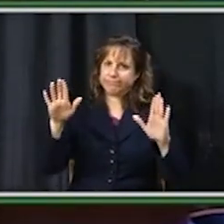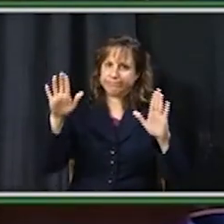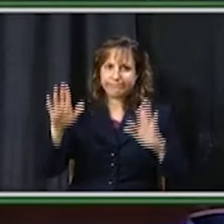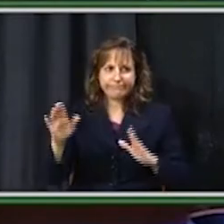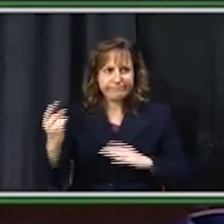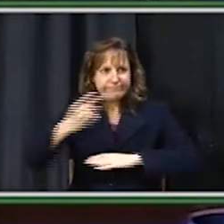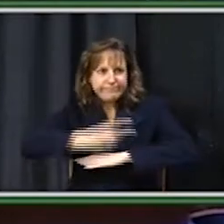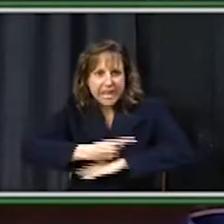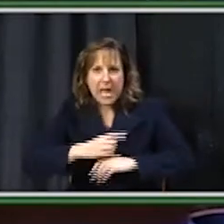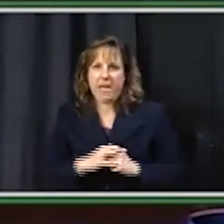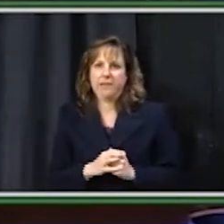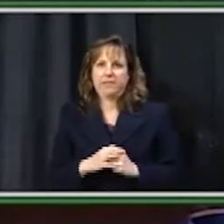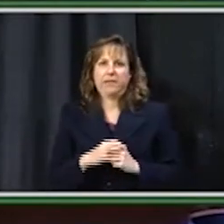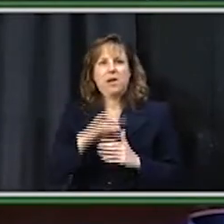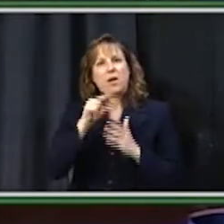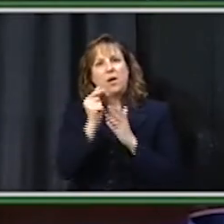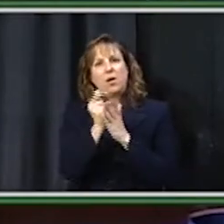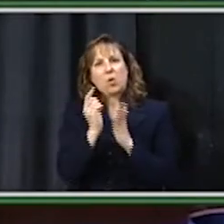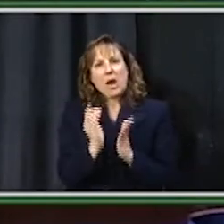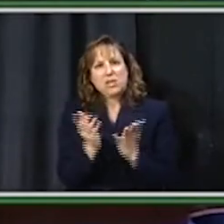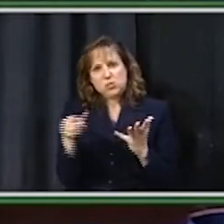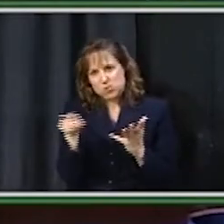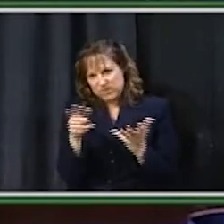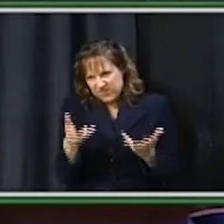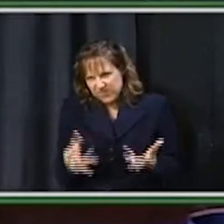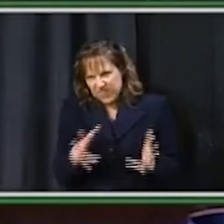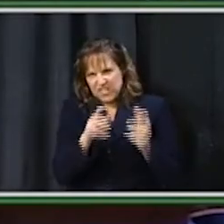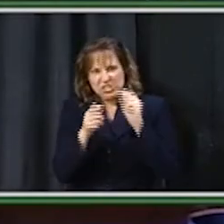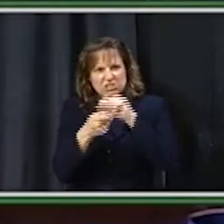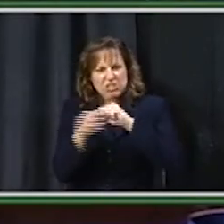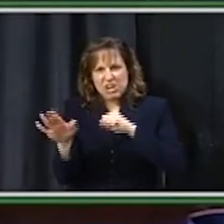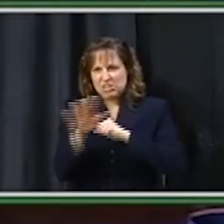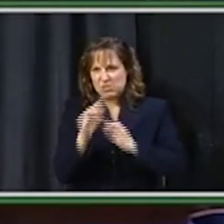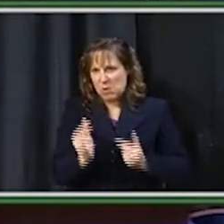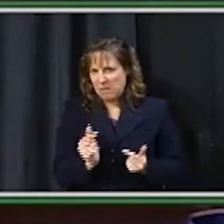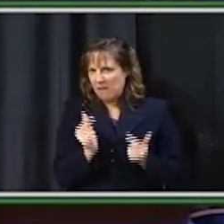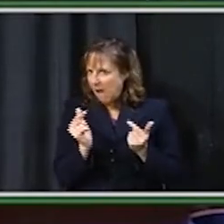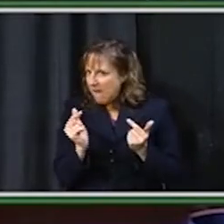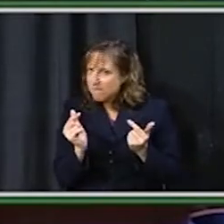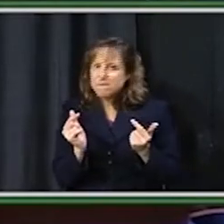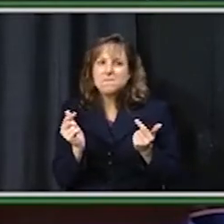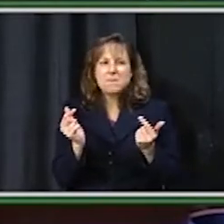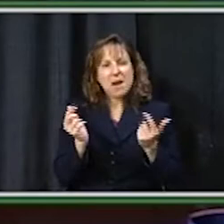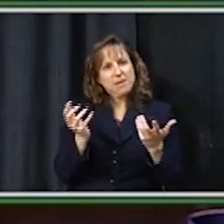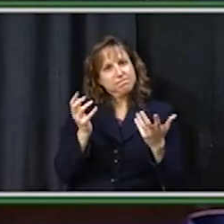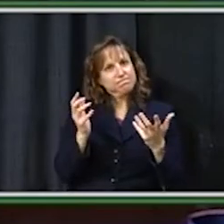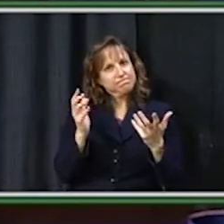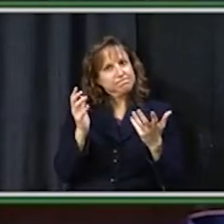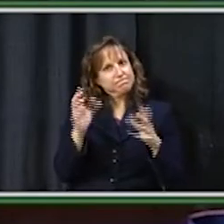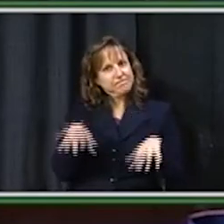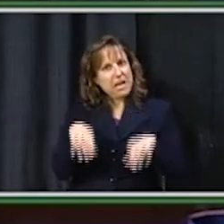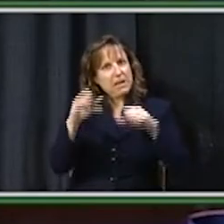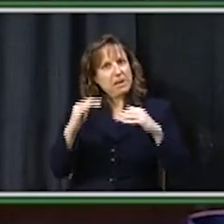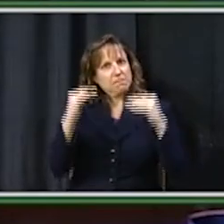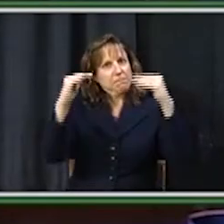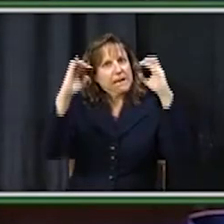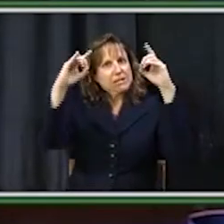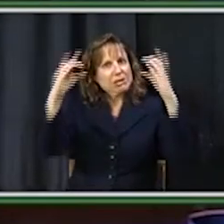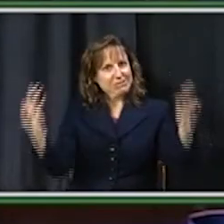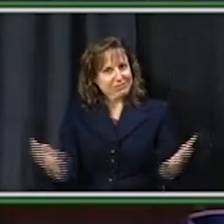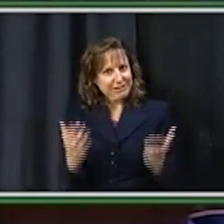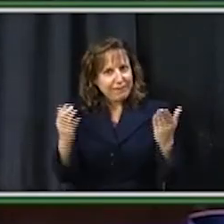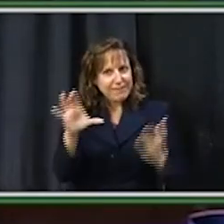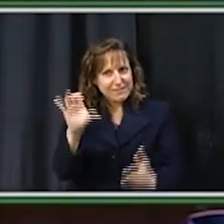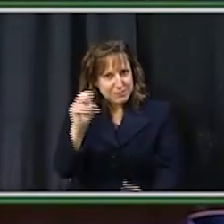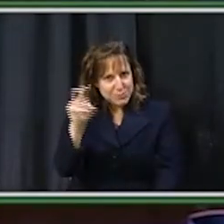occasion. Graduates, you've changed the course of your lives by choosing to pursue higher education at Sacramento State. And that